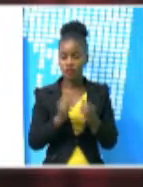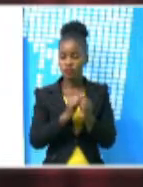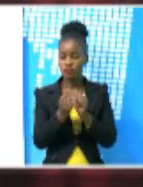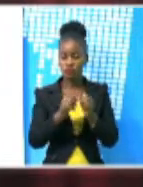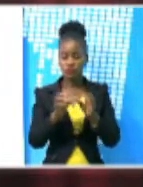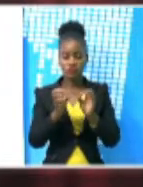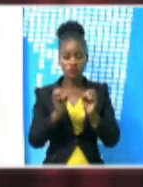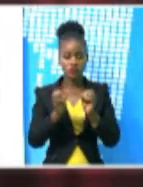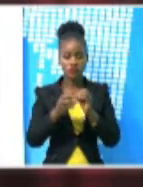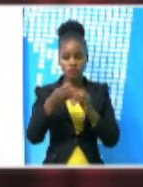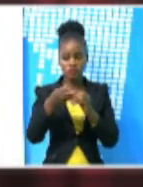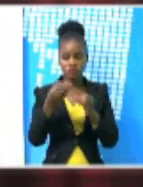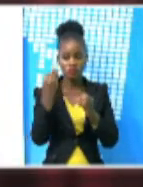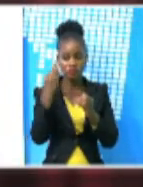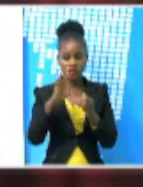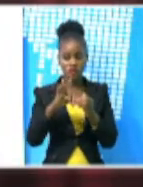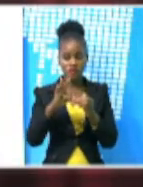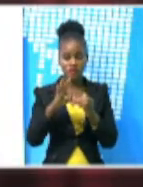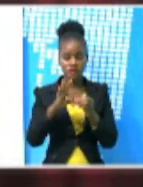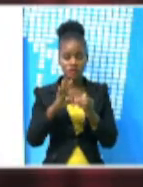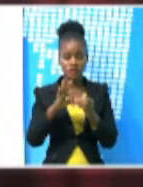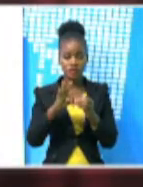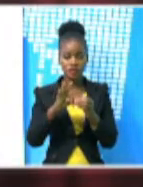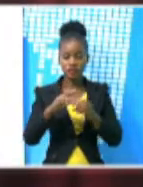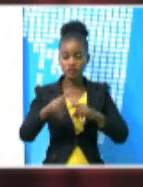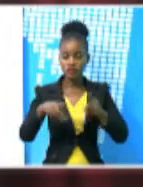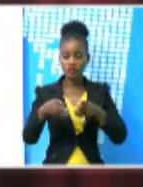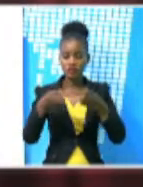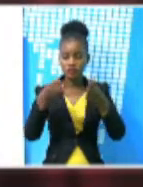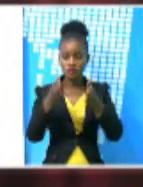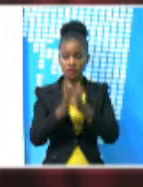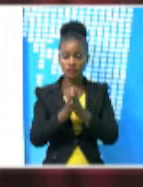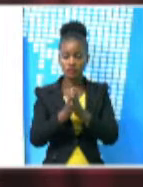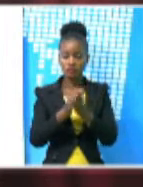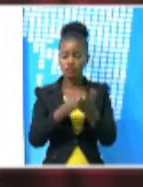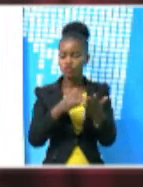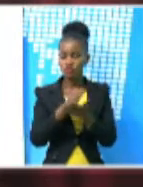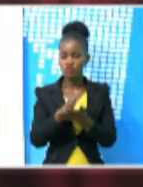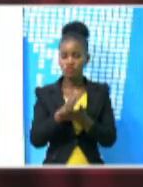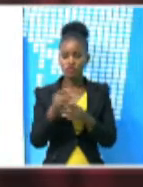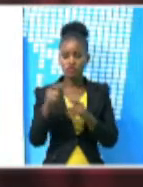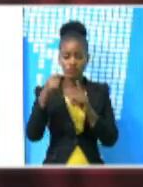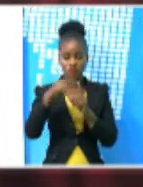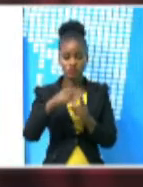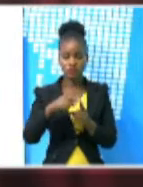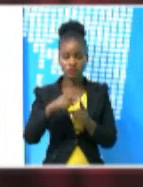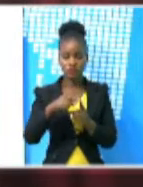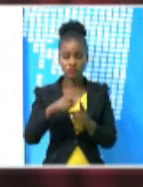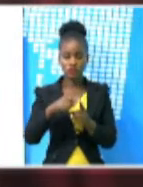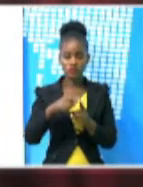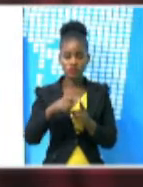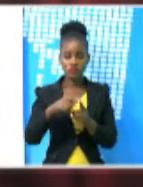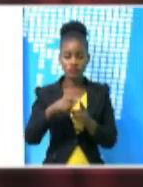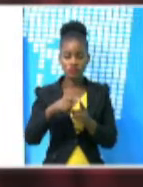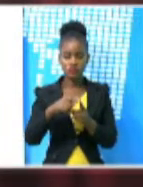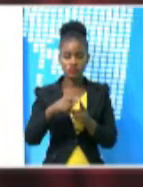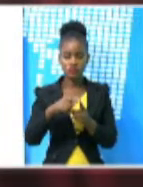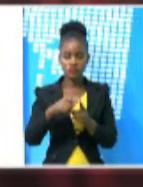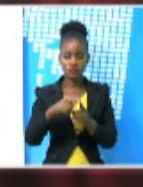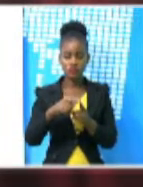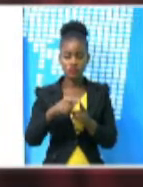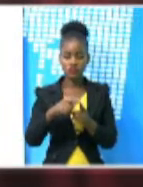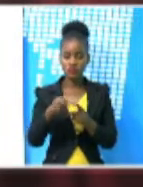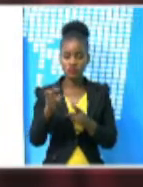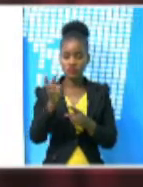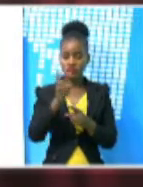moving as well as it should, and which the people of East Africa have to get handled, is the issue of the